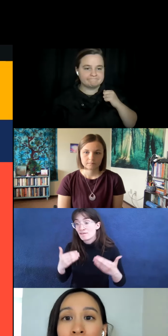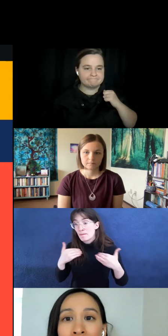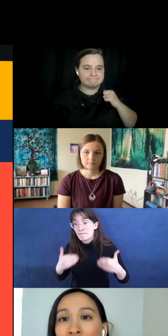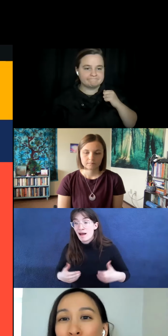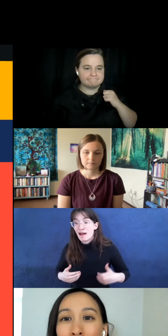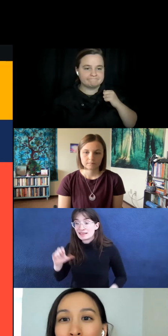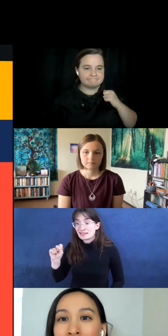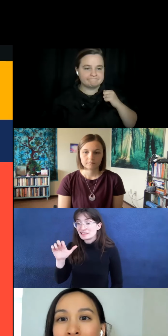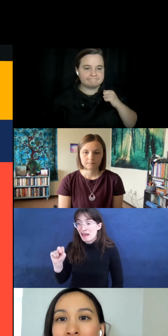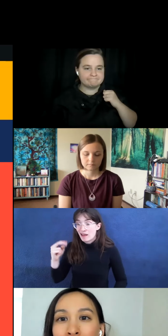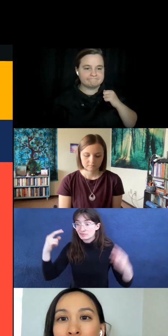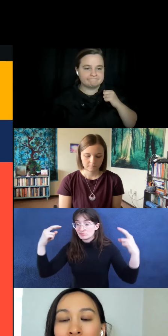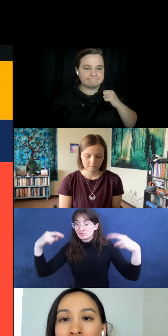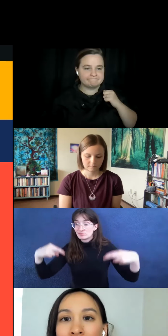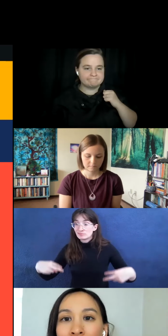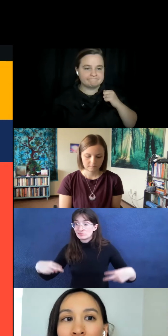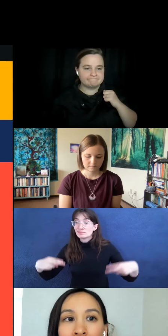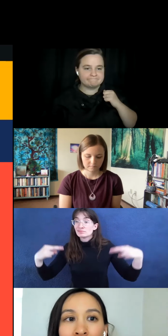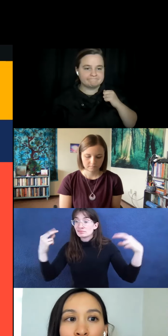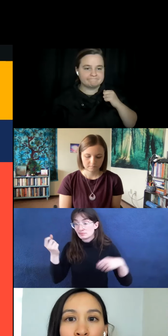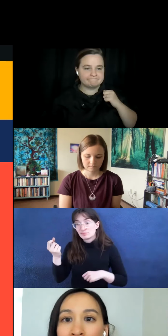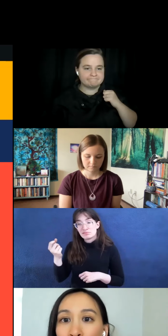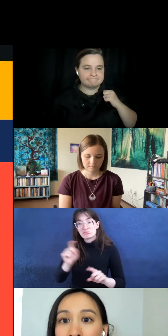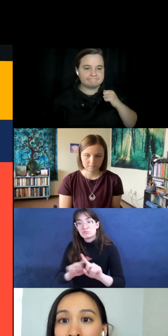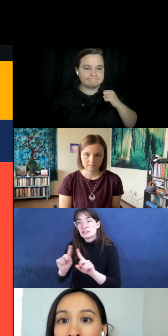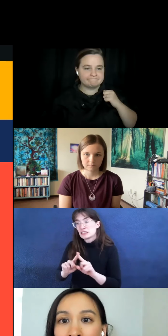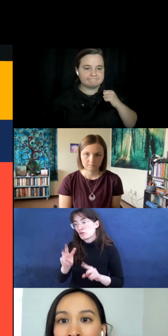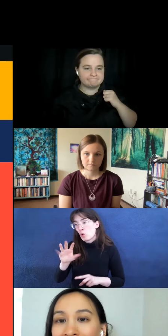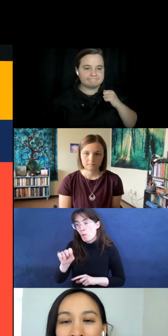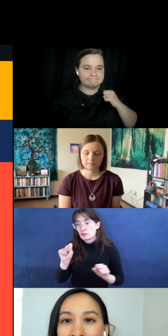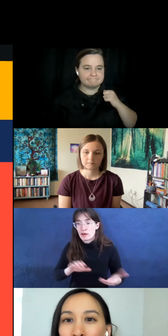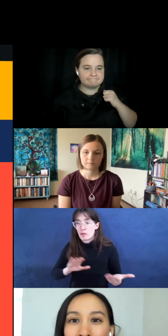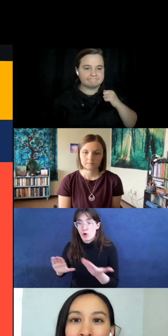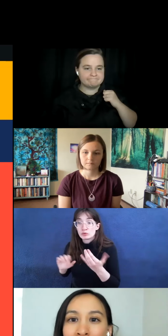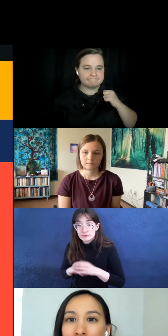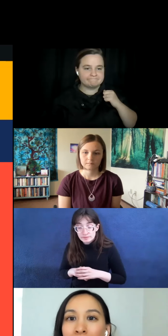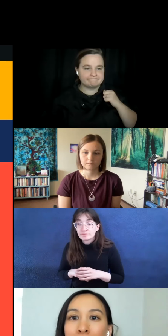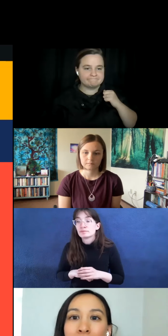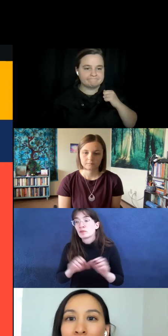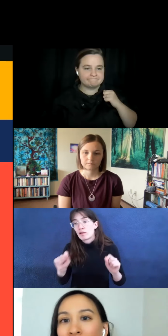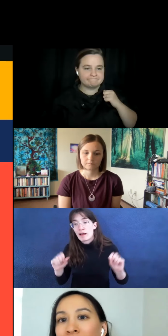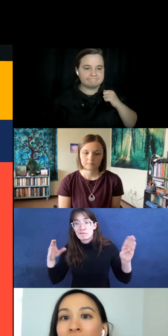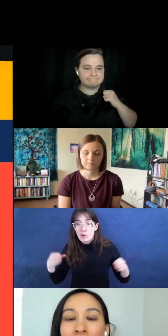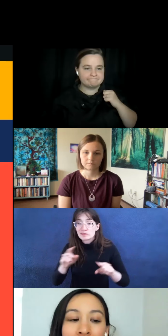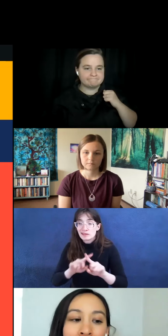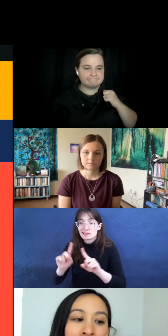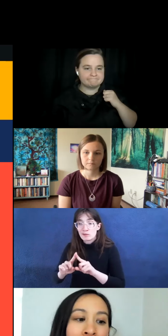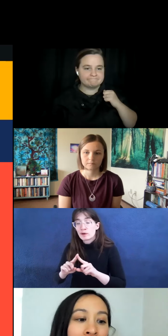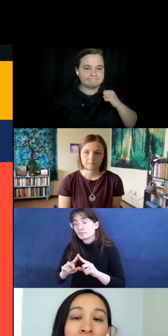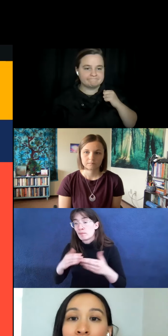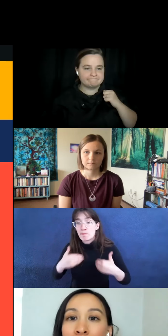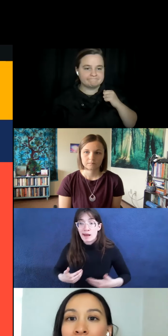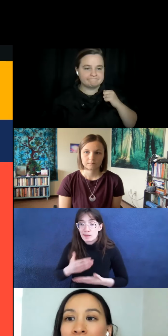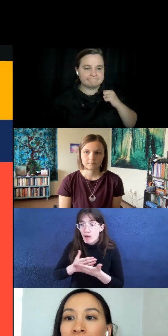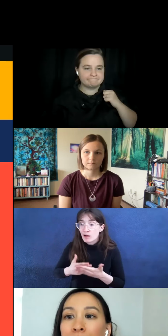do. And knowing that body scans can be done in a variety of ways. Like it can focus on different body parts or different energies.